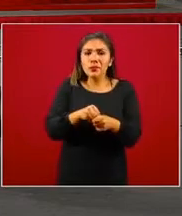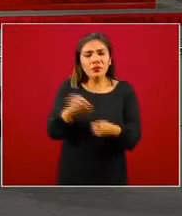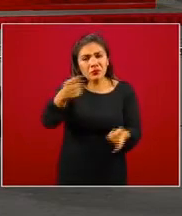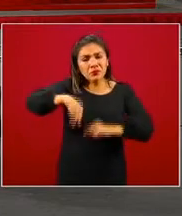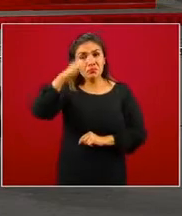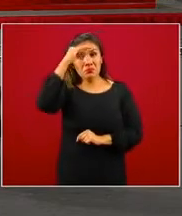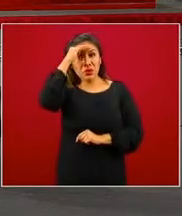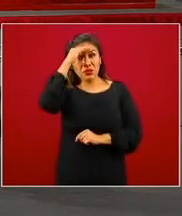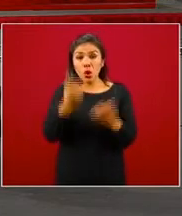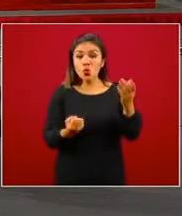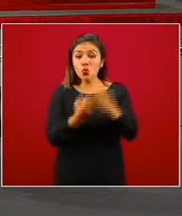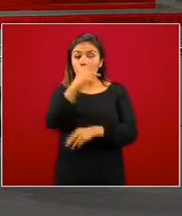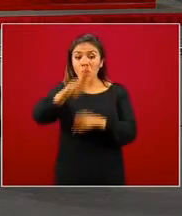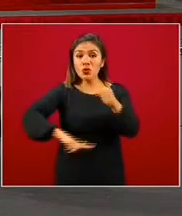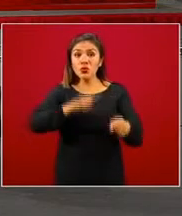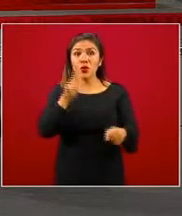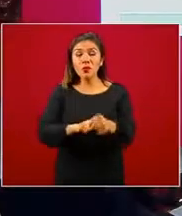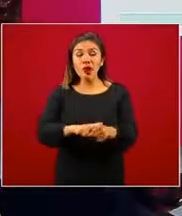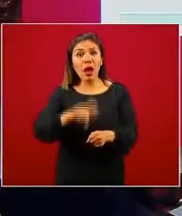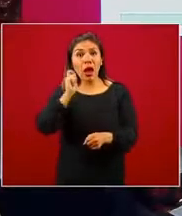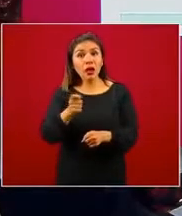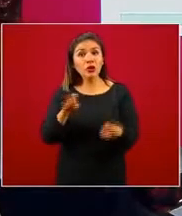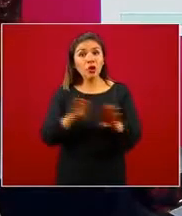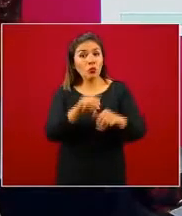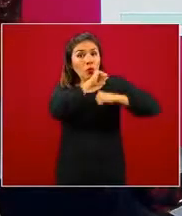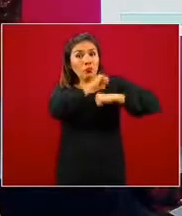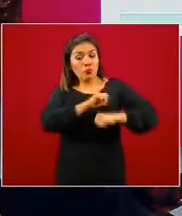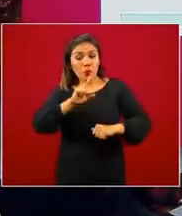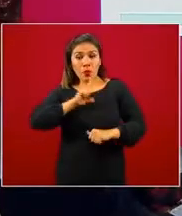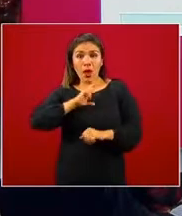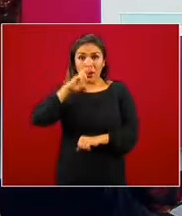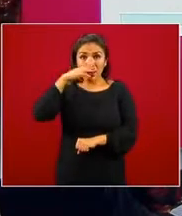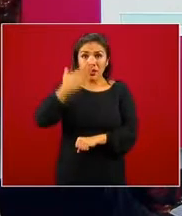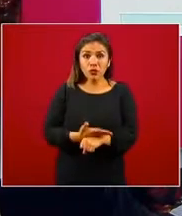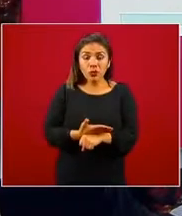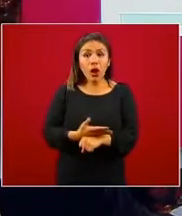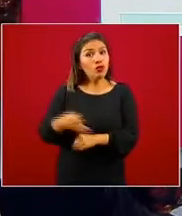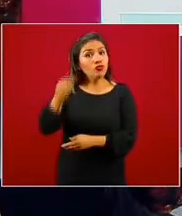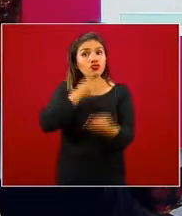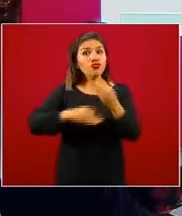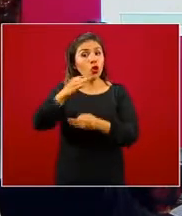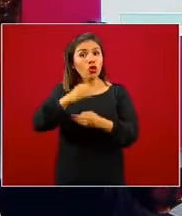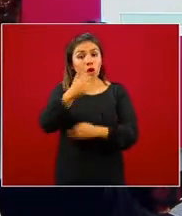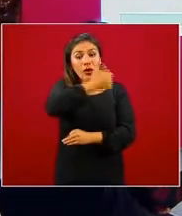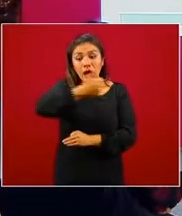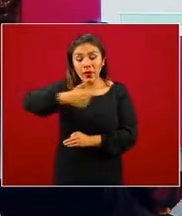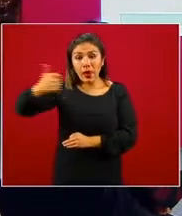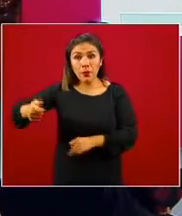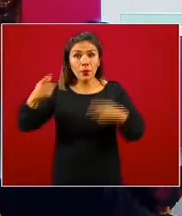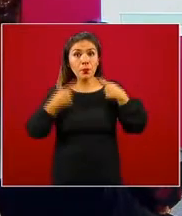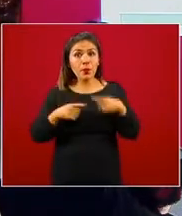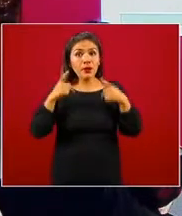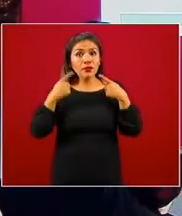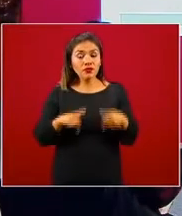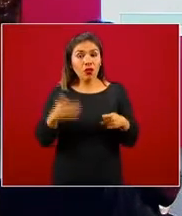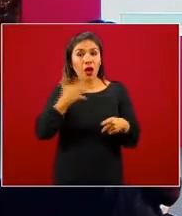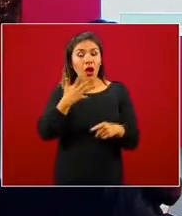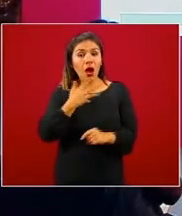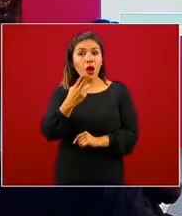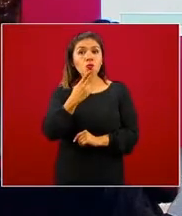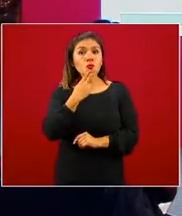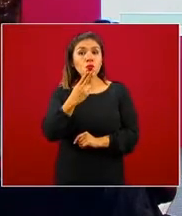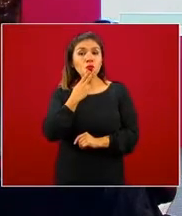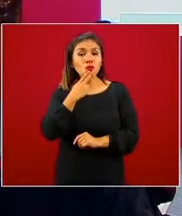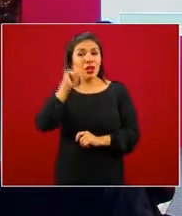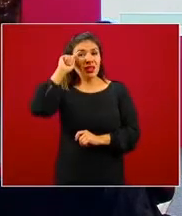things that have come into play. And when we think about the new normal, we have to think about taking responsibility. Each